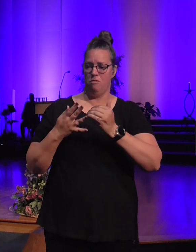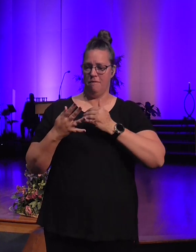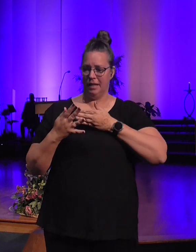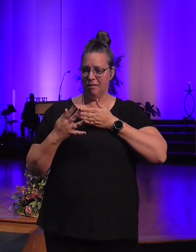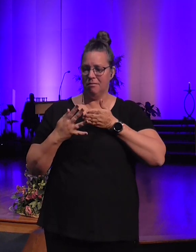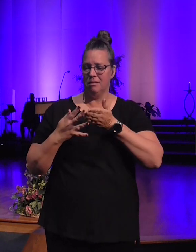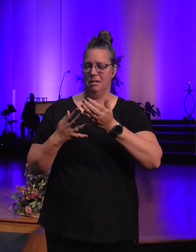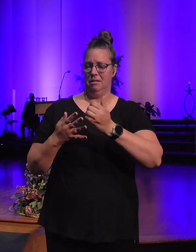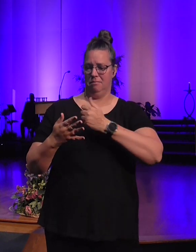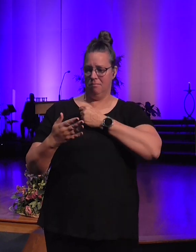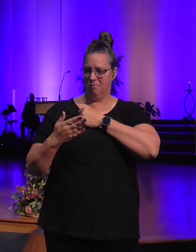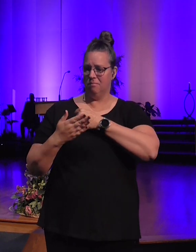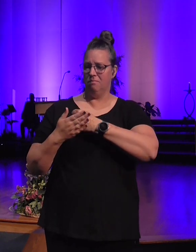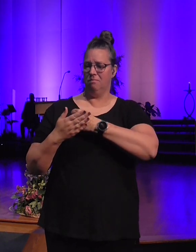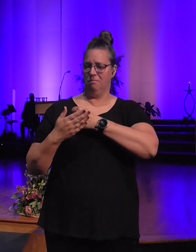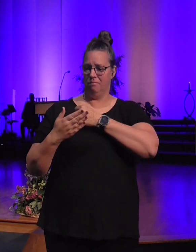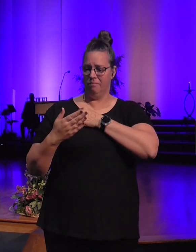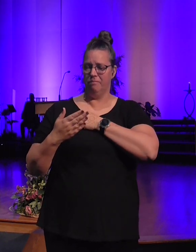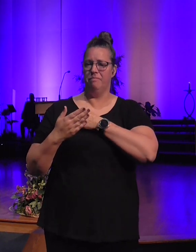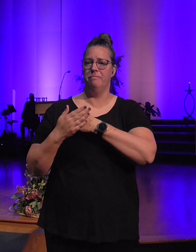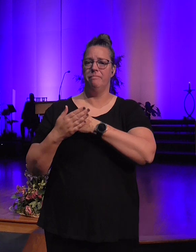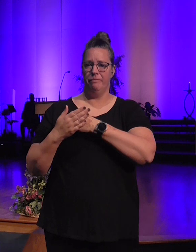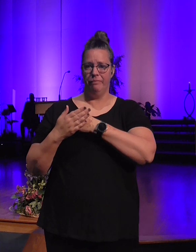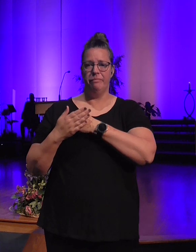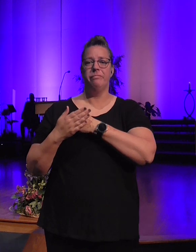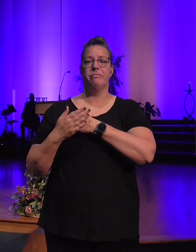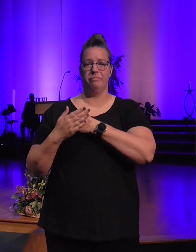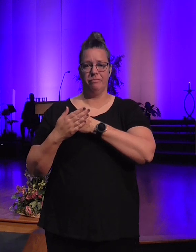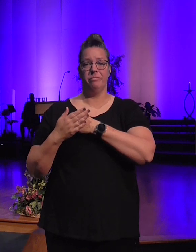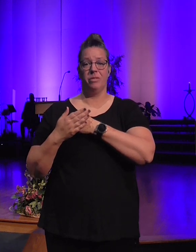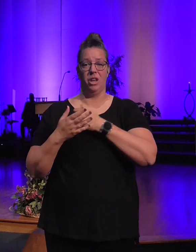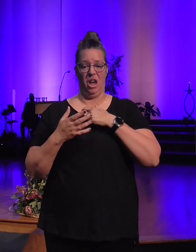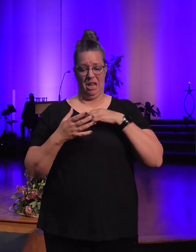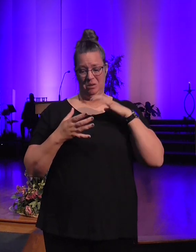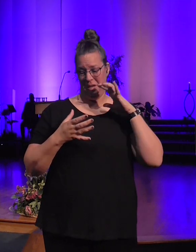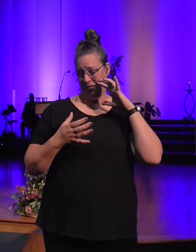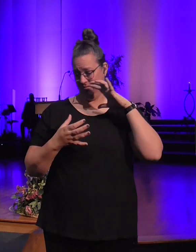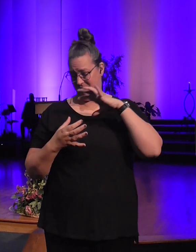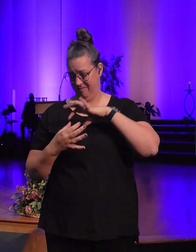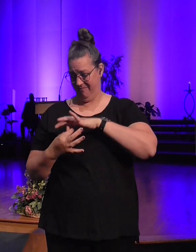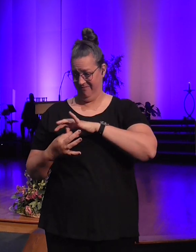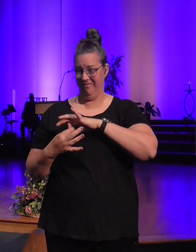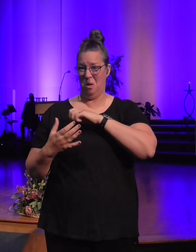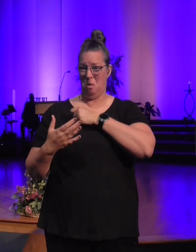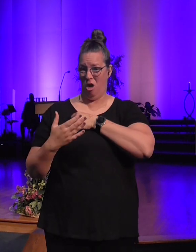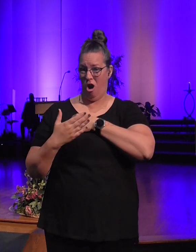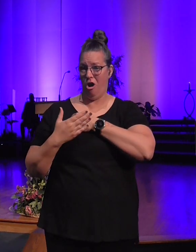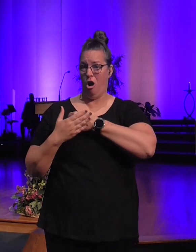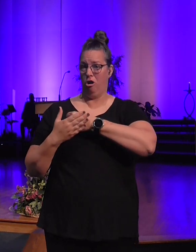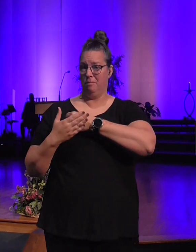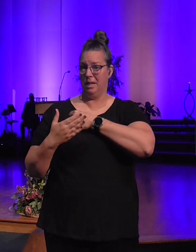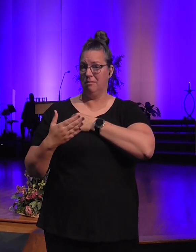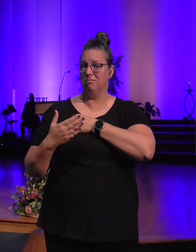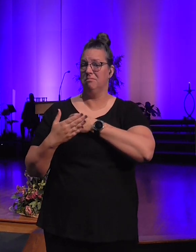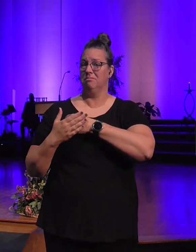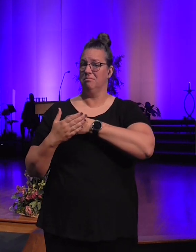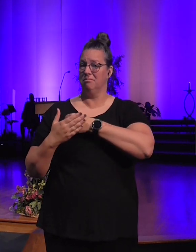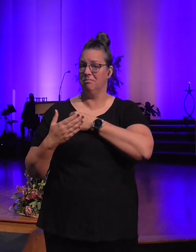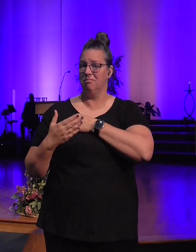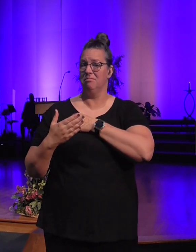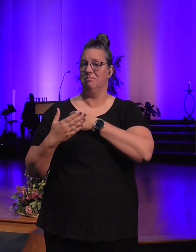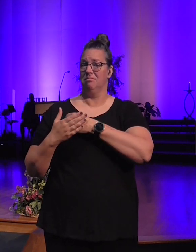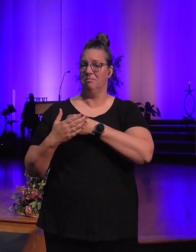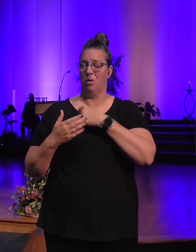us. And as we commune with that heartbeat, we feel and we